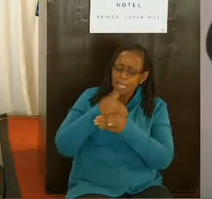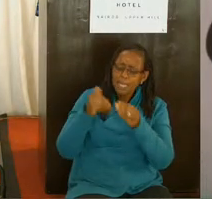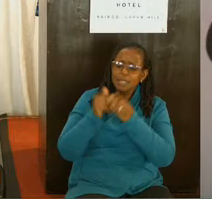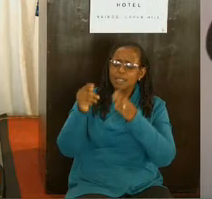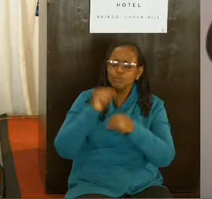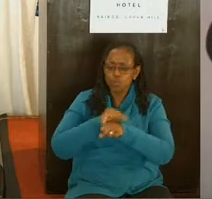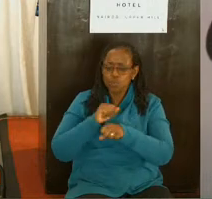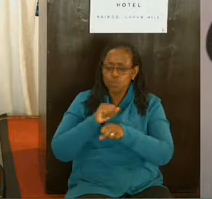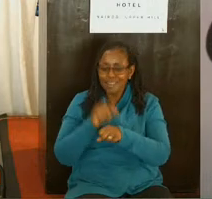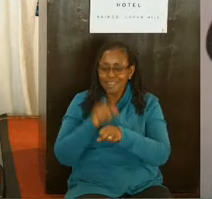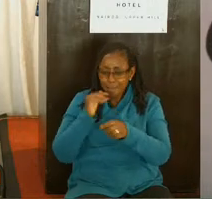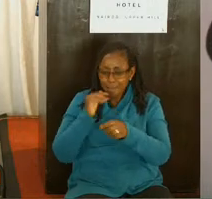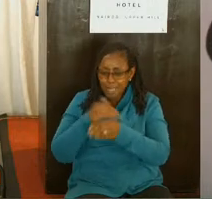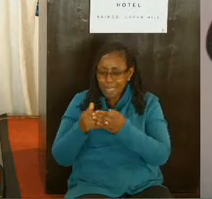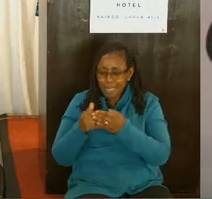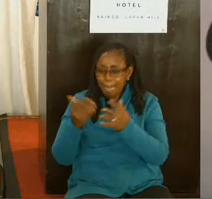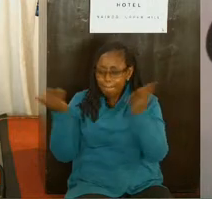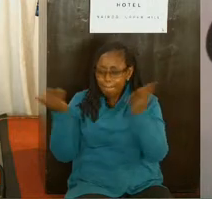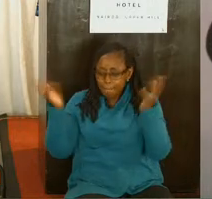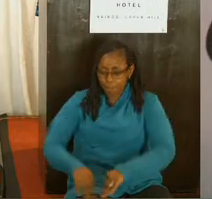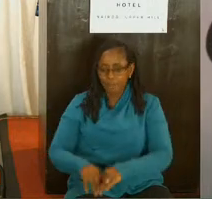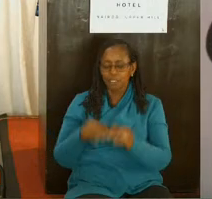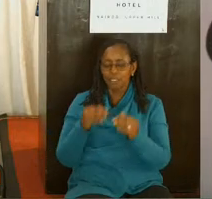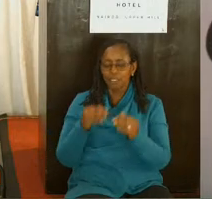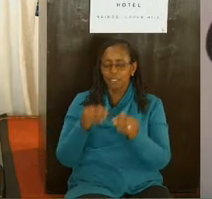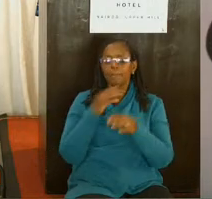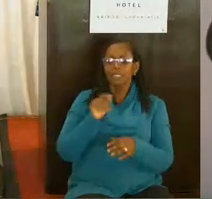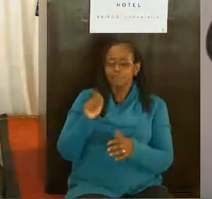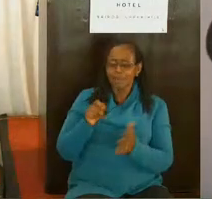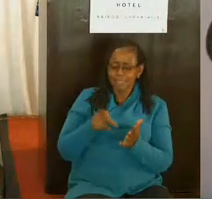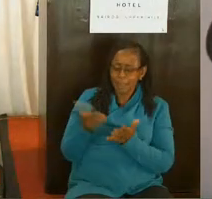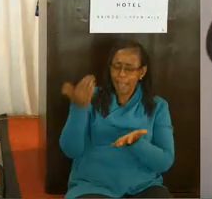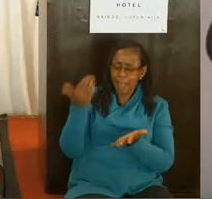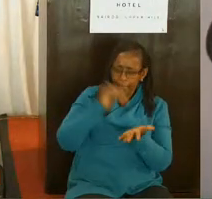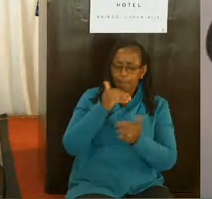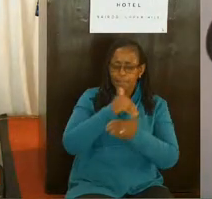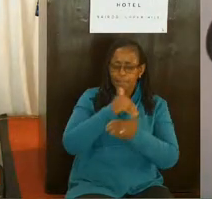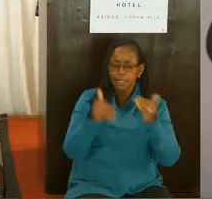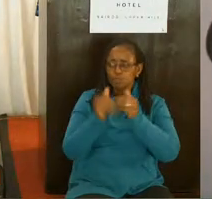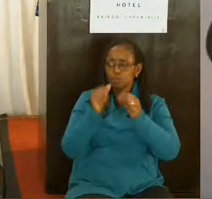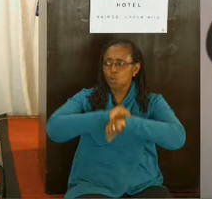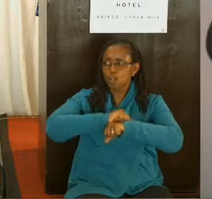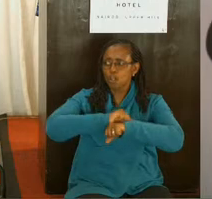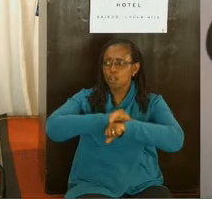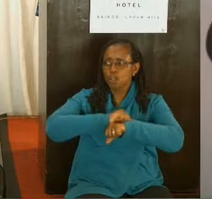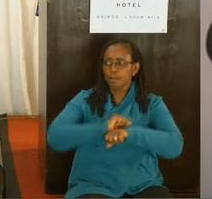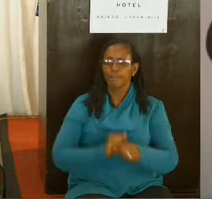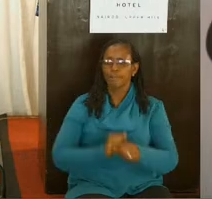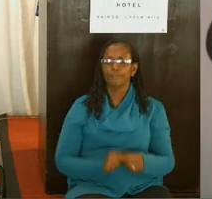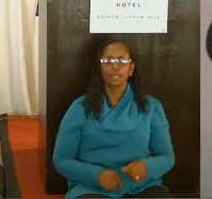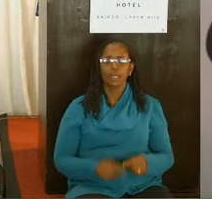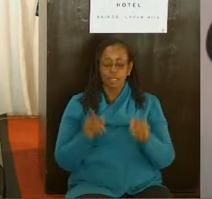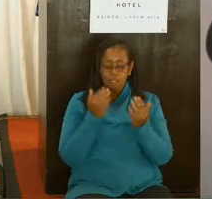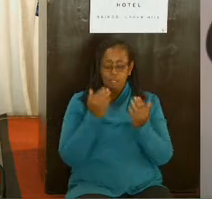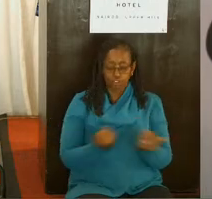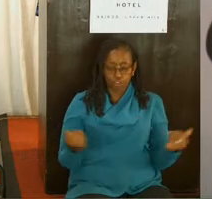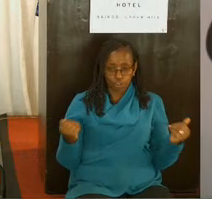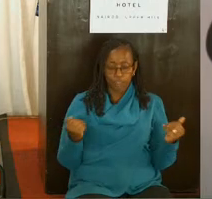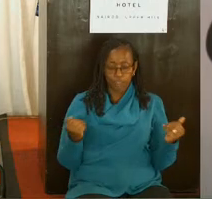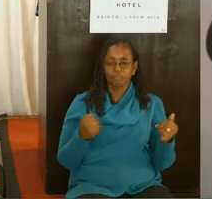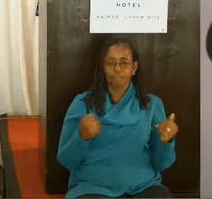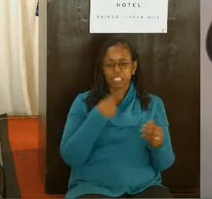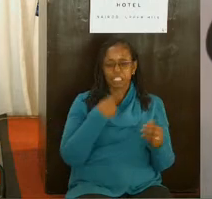are brought down it's the same parents who are being charged to reconstruct those schools we've had of our children telling